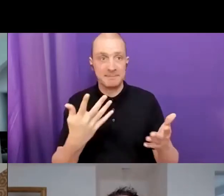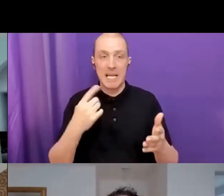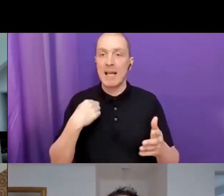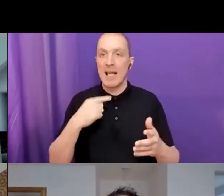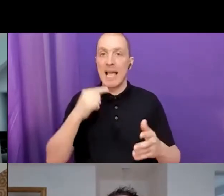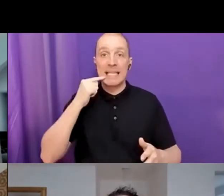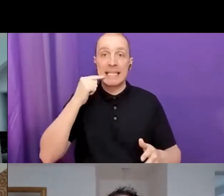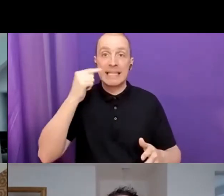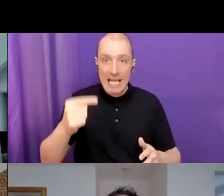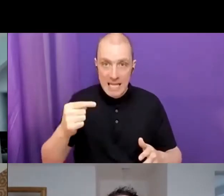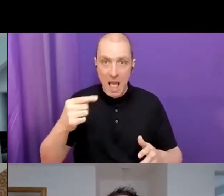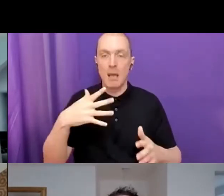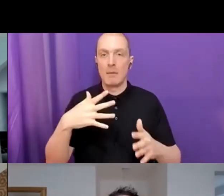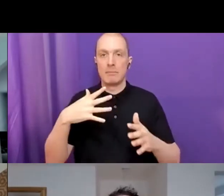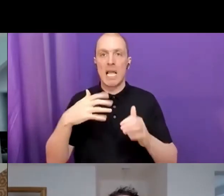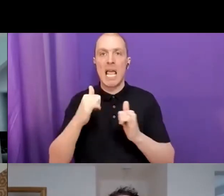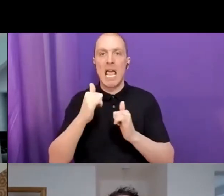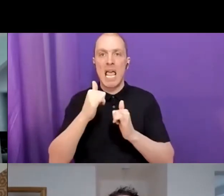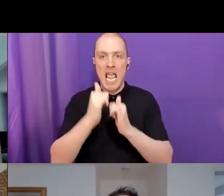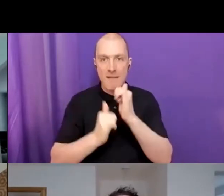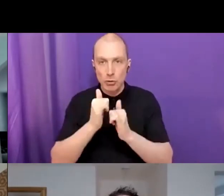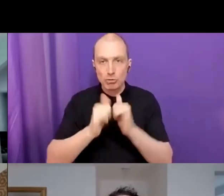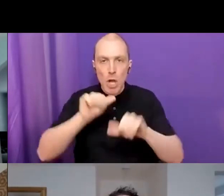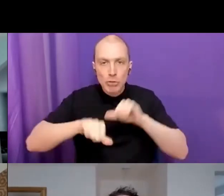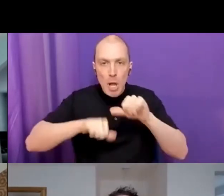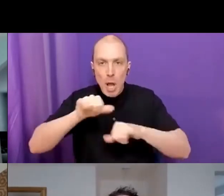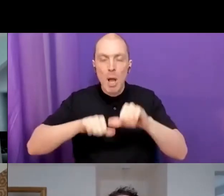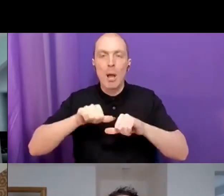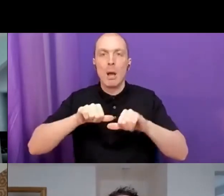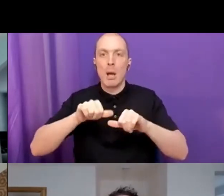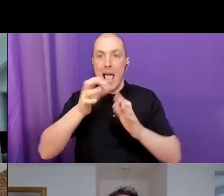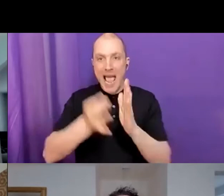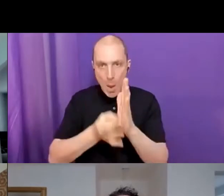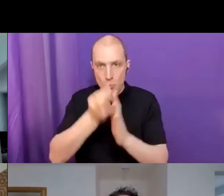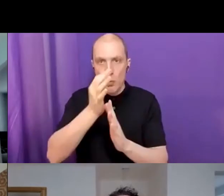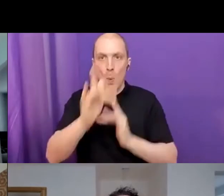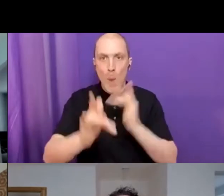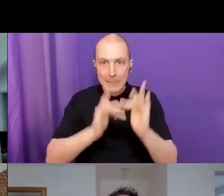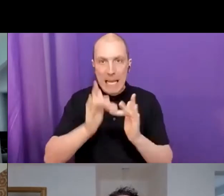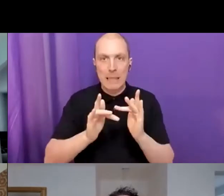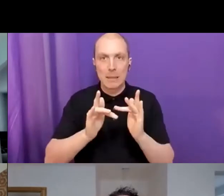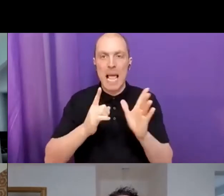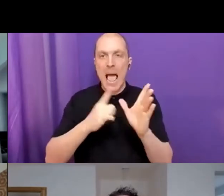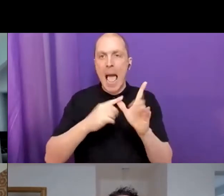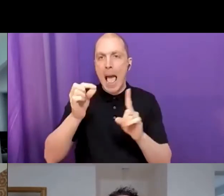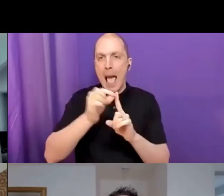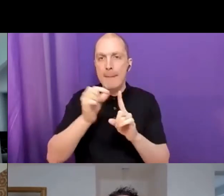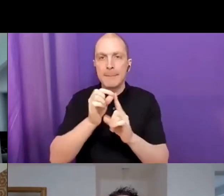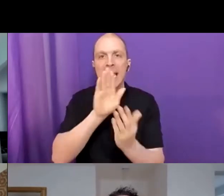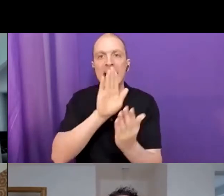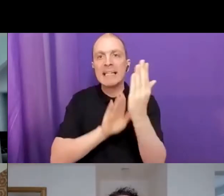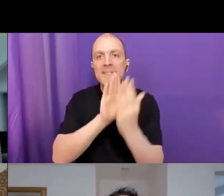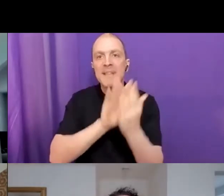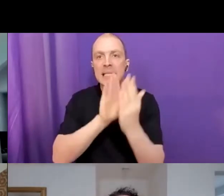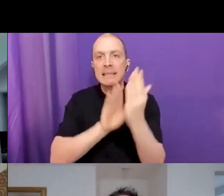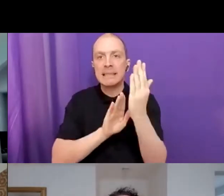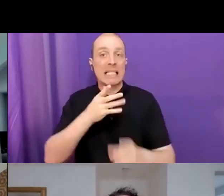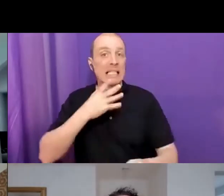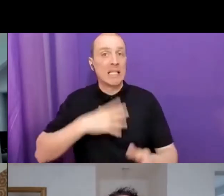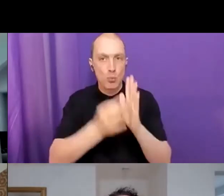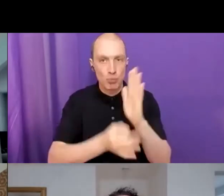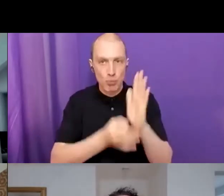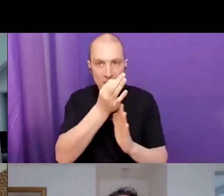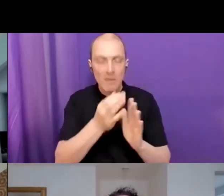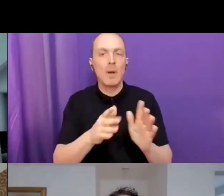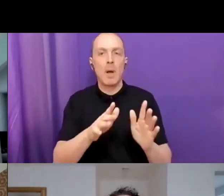infrastructure, accessibility, through to improvements on the website and app interface, and consideration for being able to add